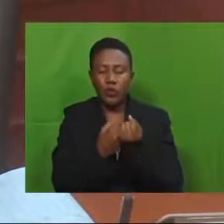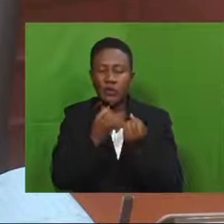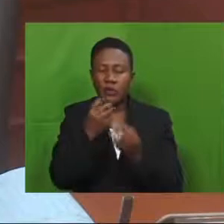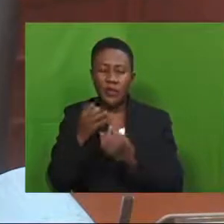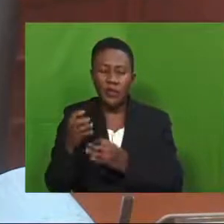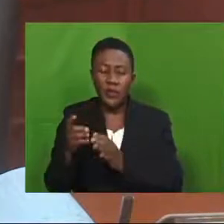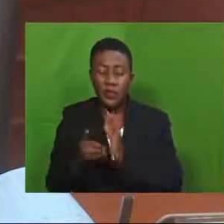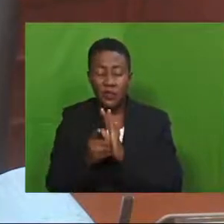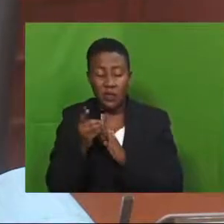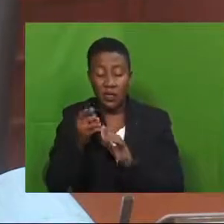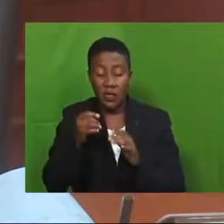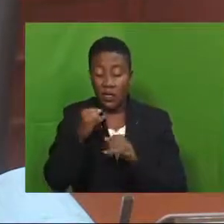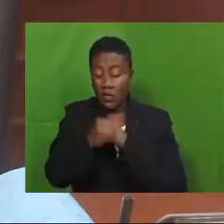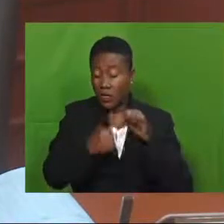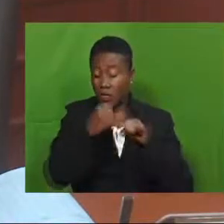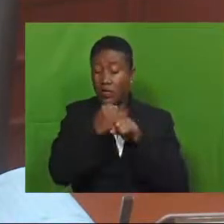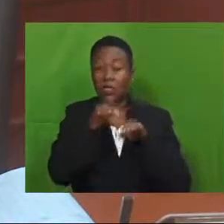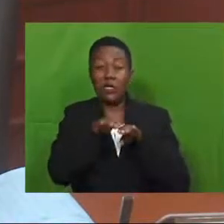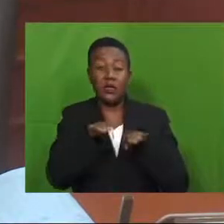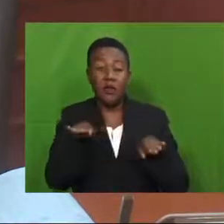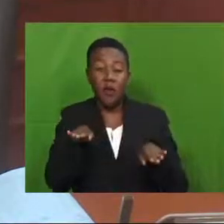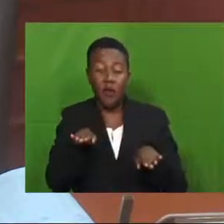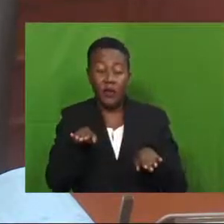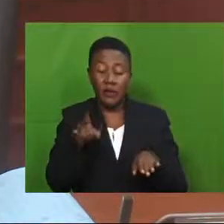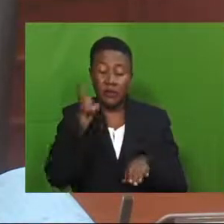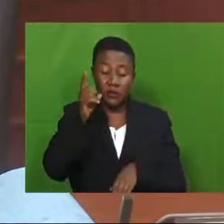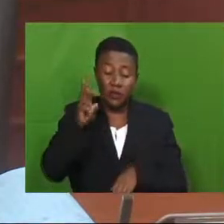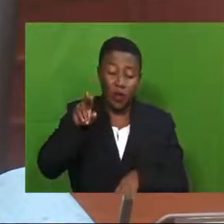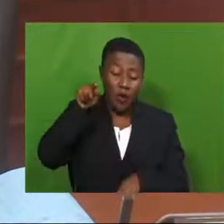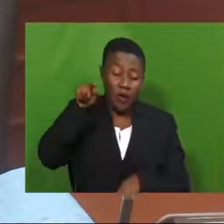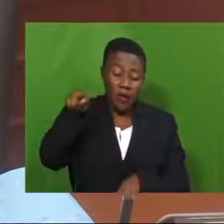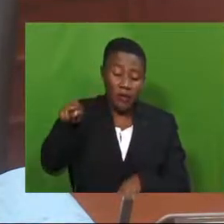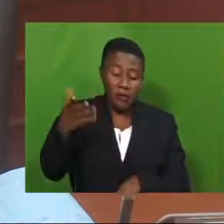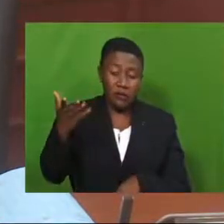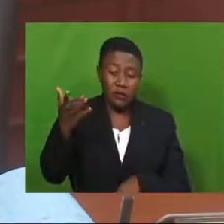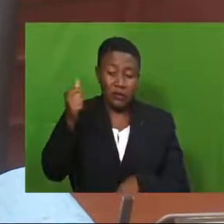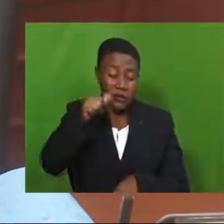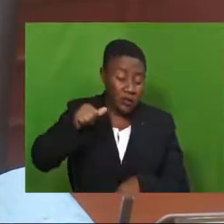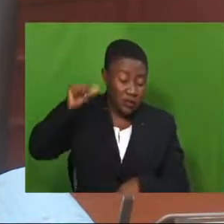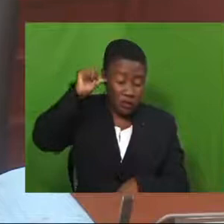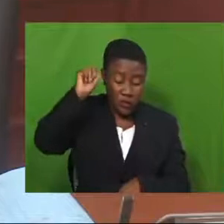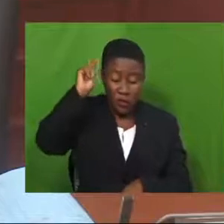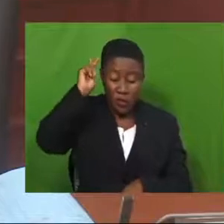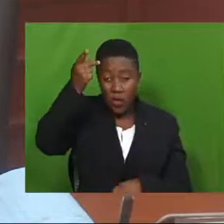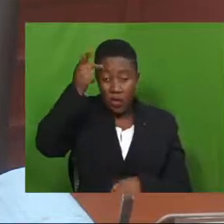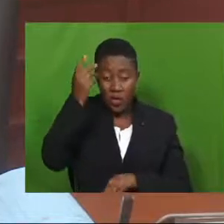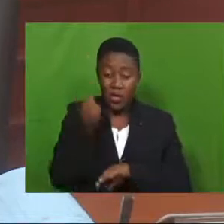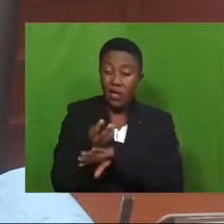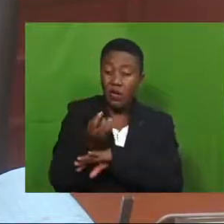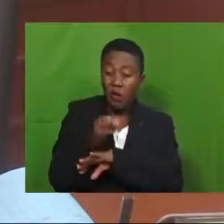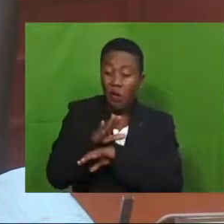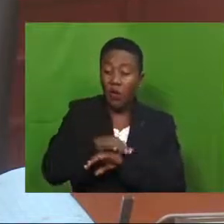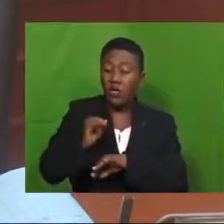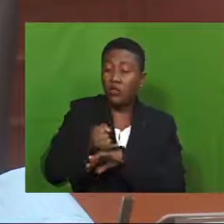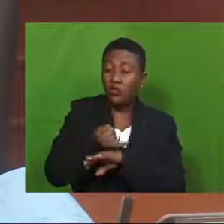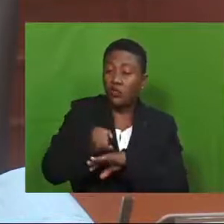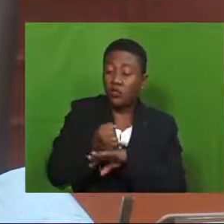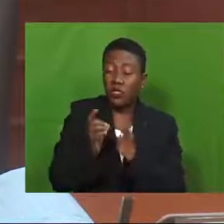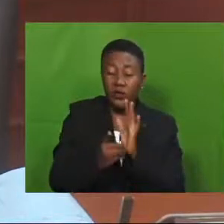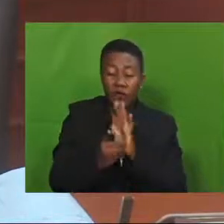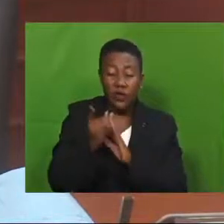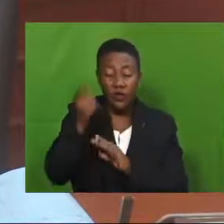the international level, Mr. Speaker, Dr. Garba was a senior policy advisor on institutional development for